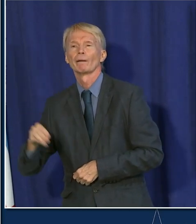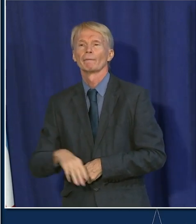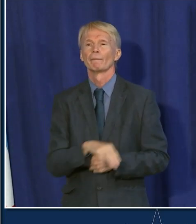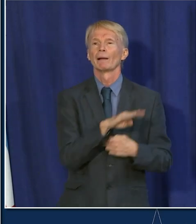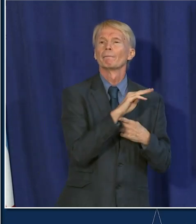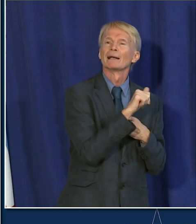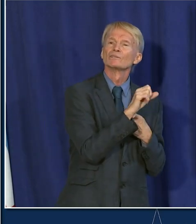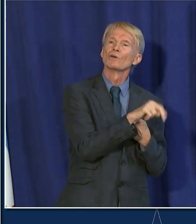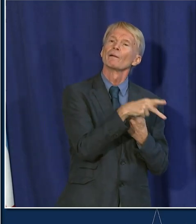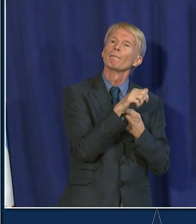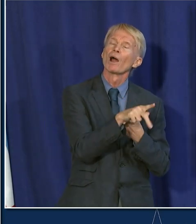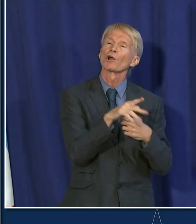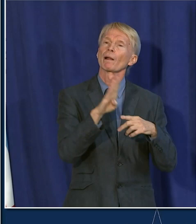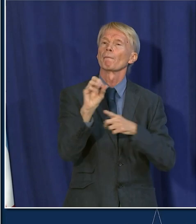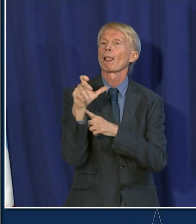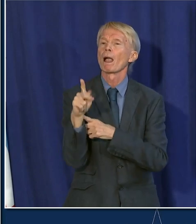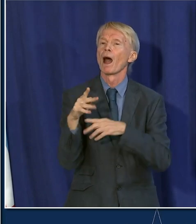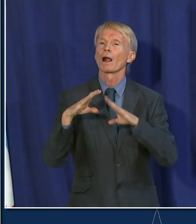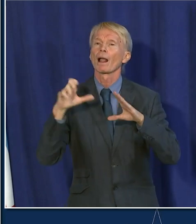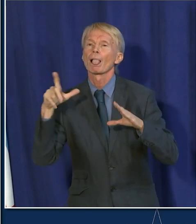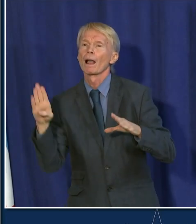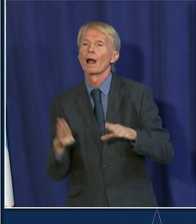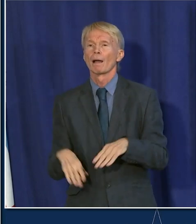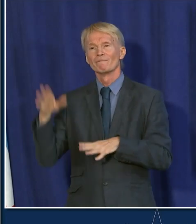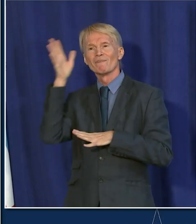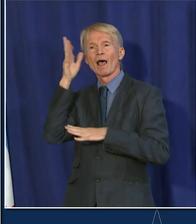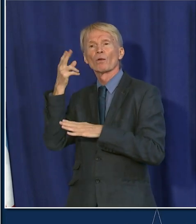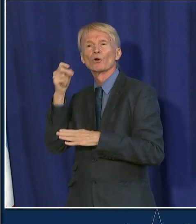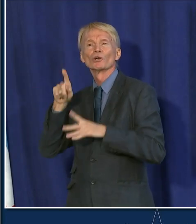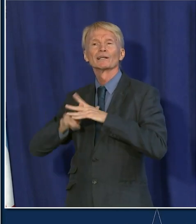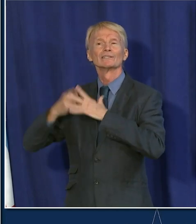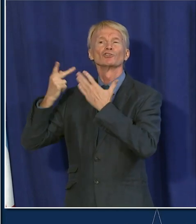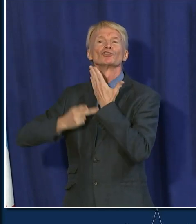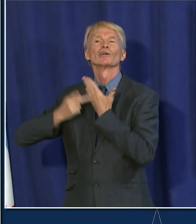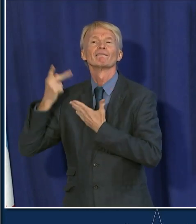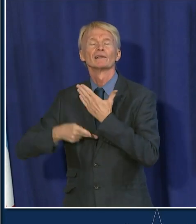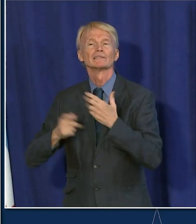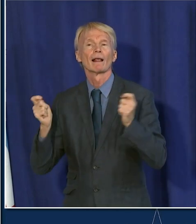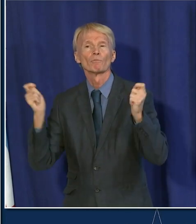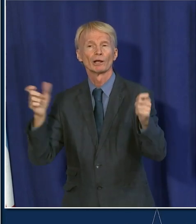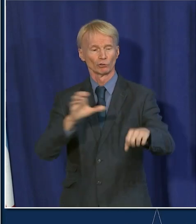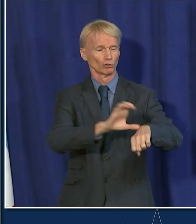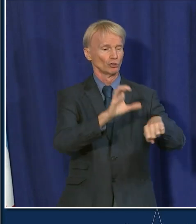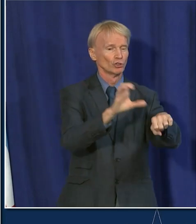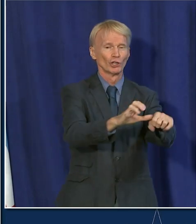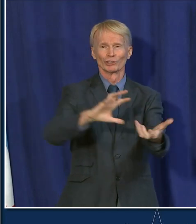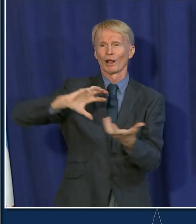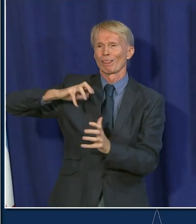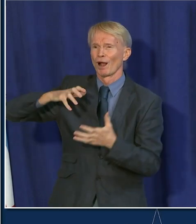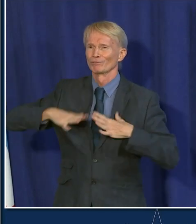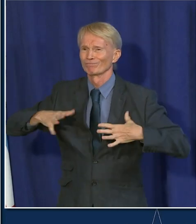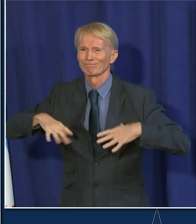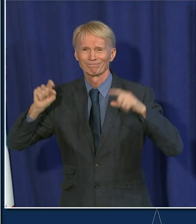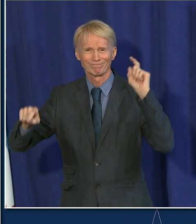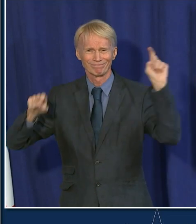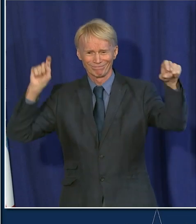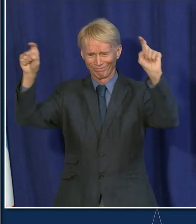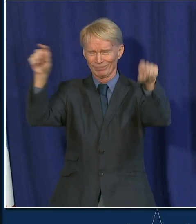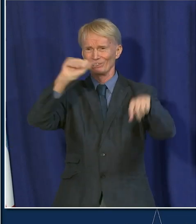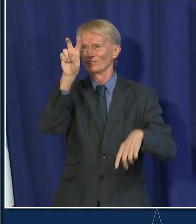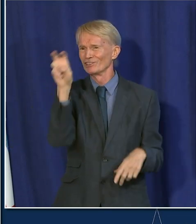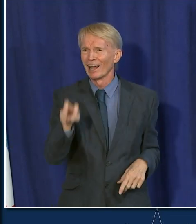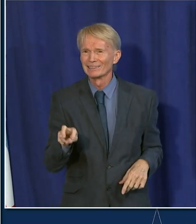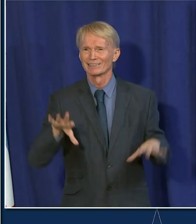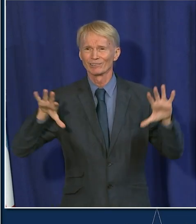Block Club. We were at a Fatherhood Initiative summer celebration. We were at a church. We were at a laundromat. We were at another church and a jazz